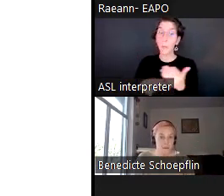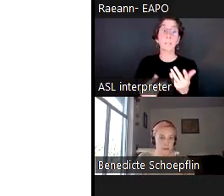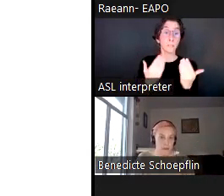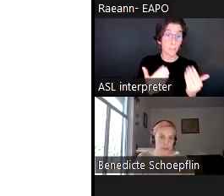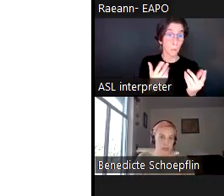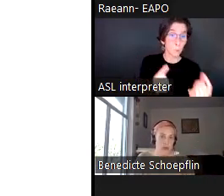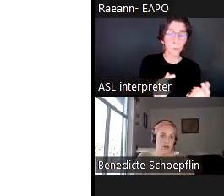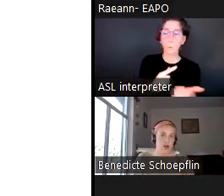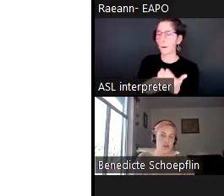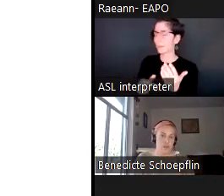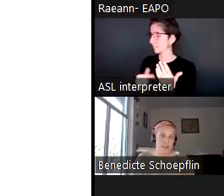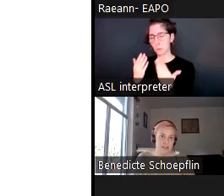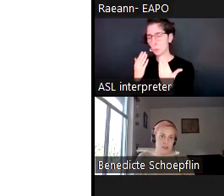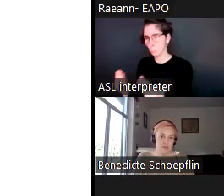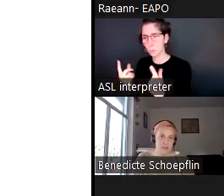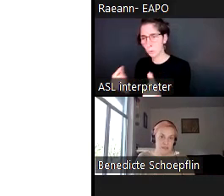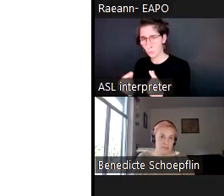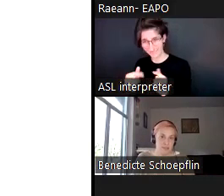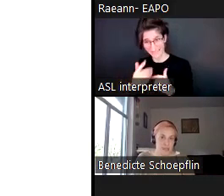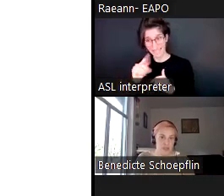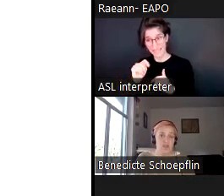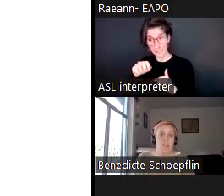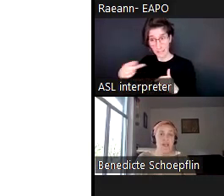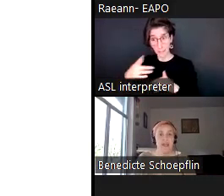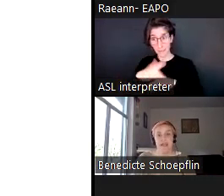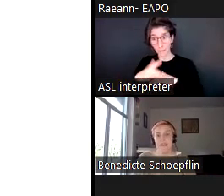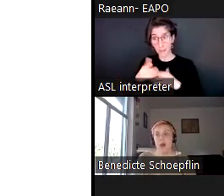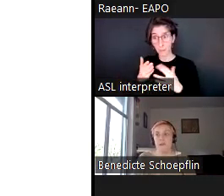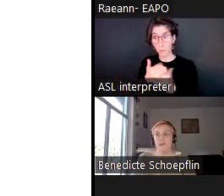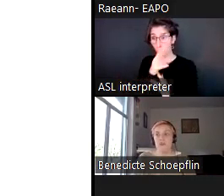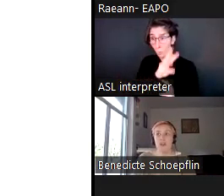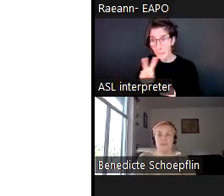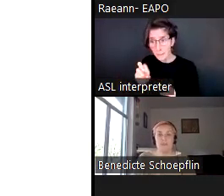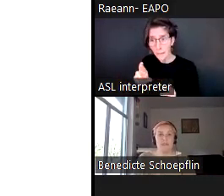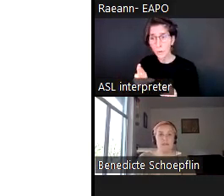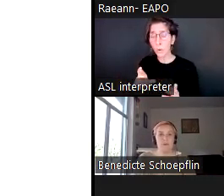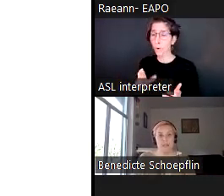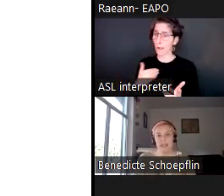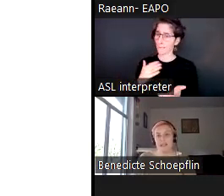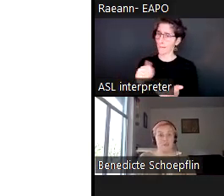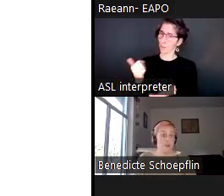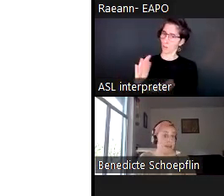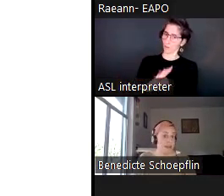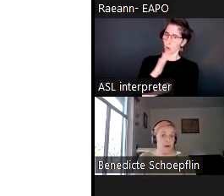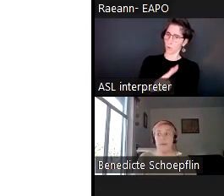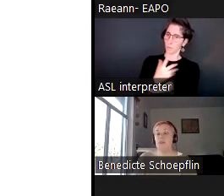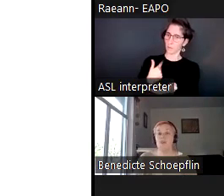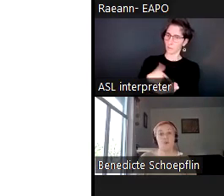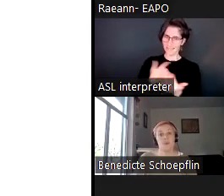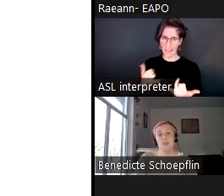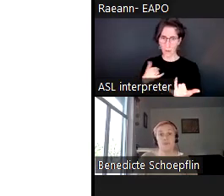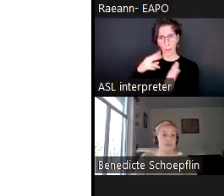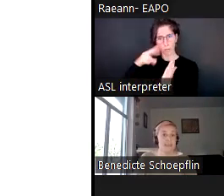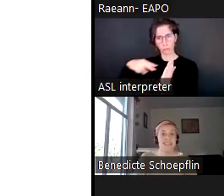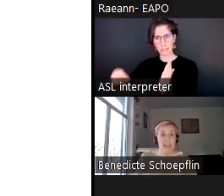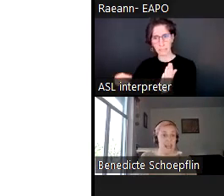are they available anywhere on the website of the Anti-Fraud Center? And are there documents that people can access right now that they can go